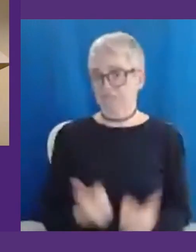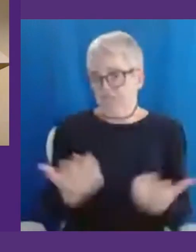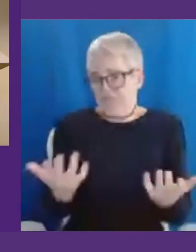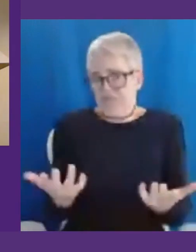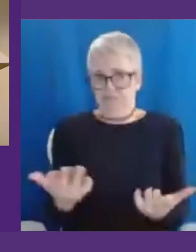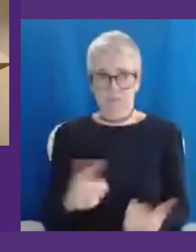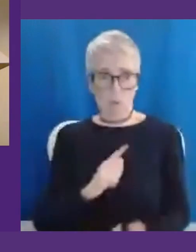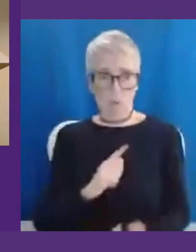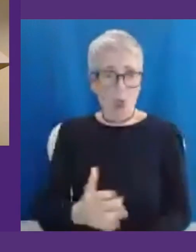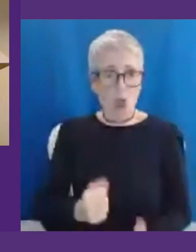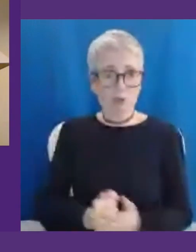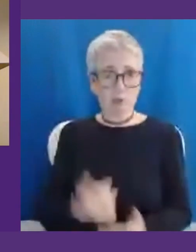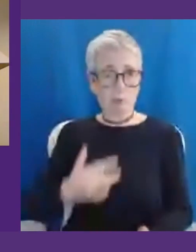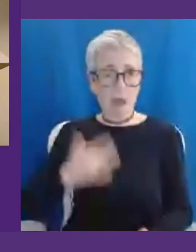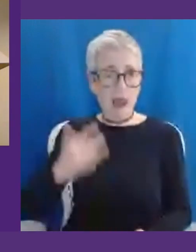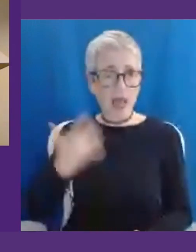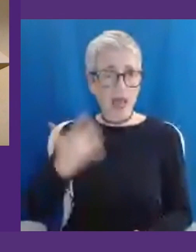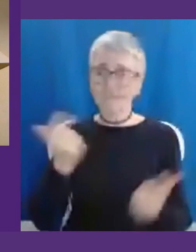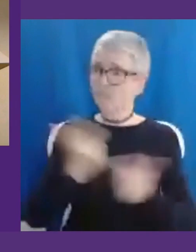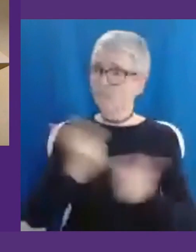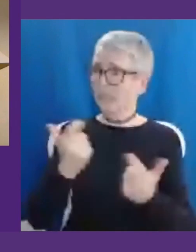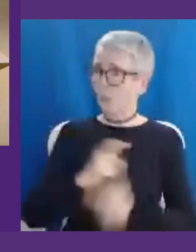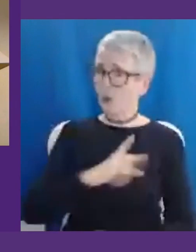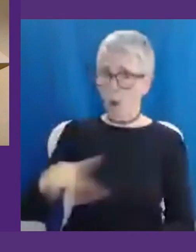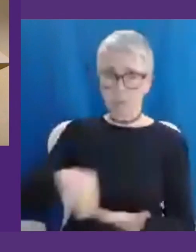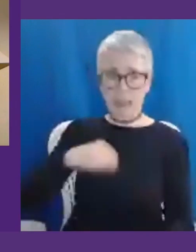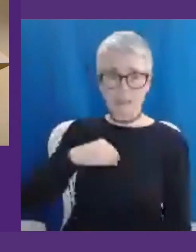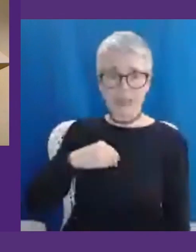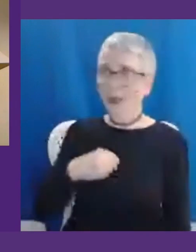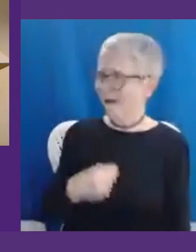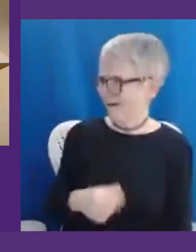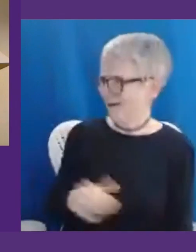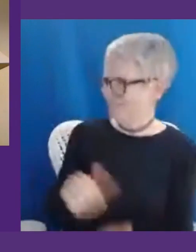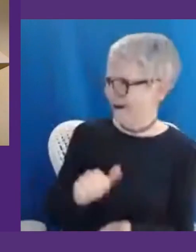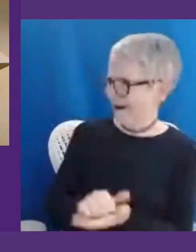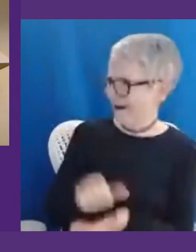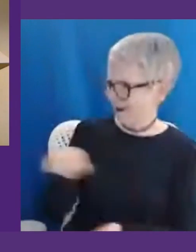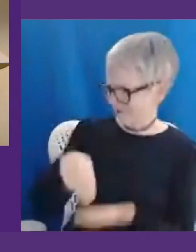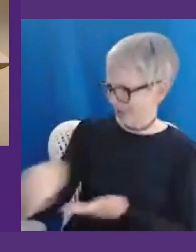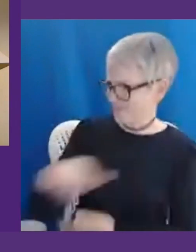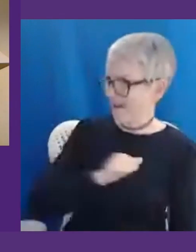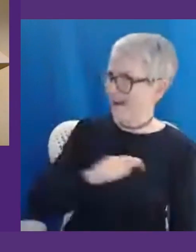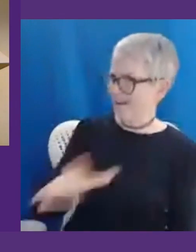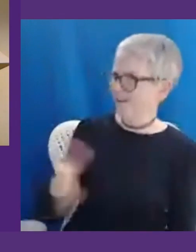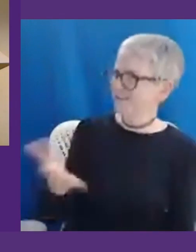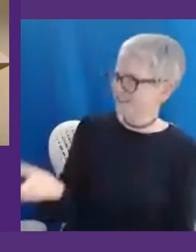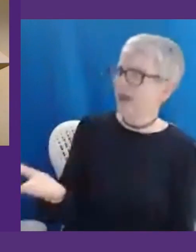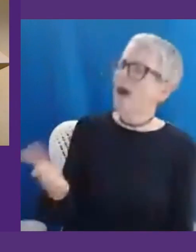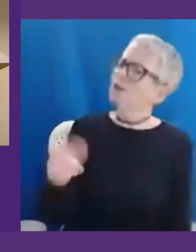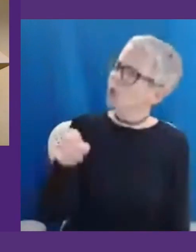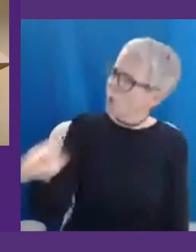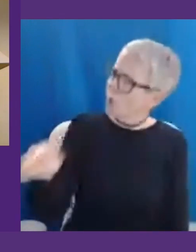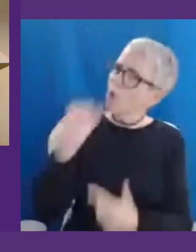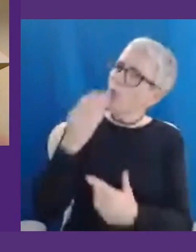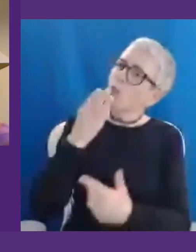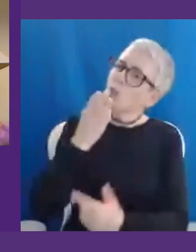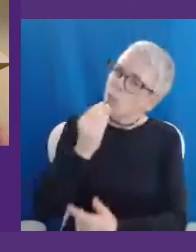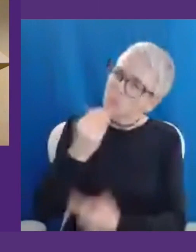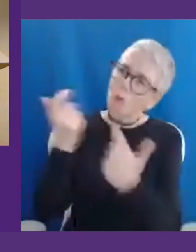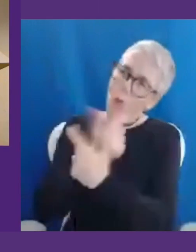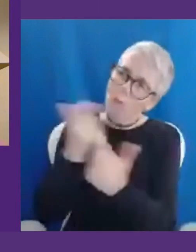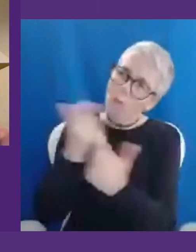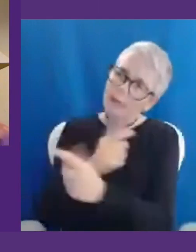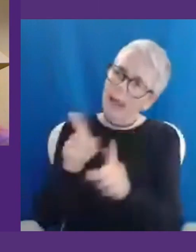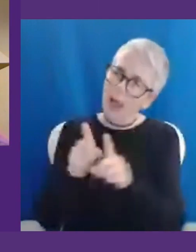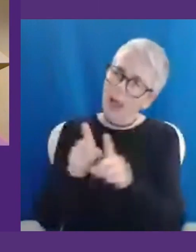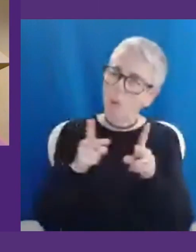get paid for it? I love it. So in a way, you're saying you used comedy as a little tool to burst the pity